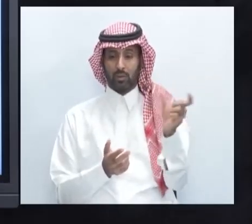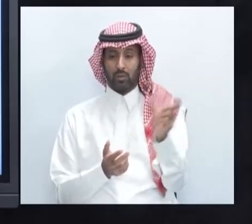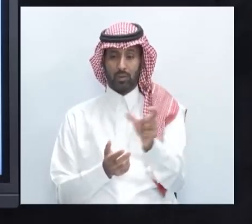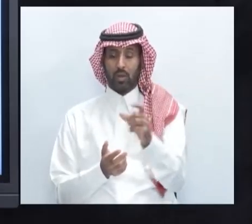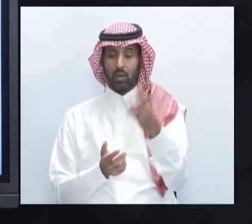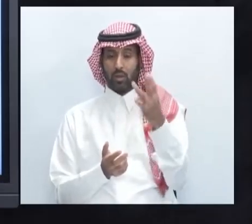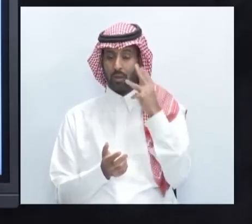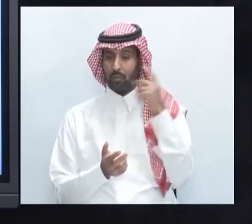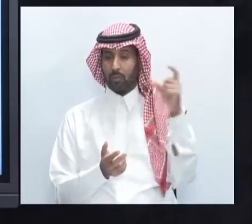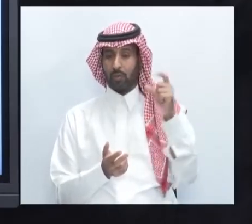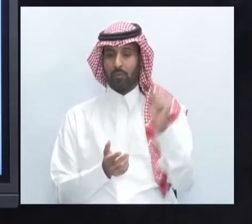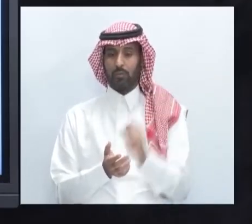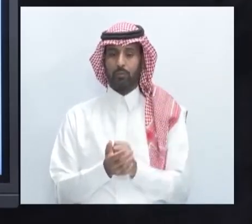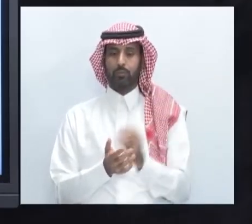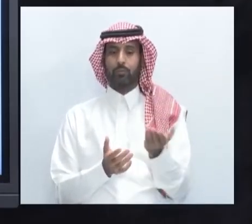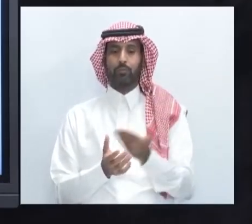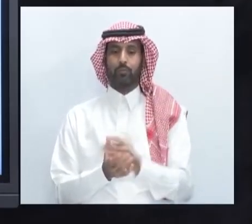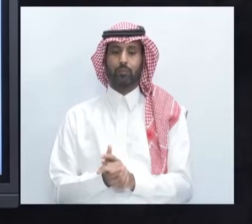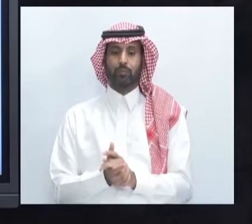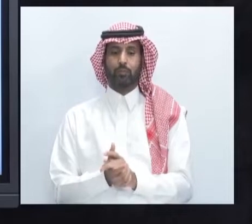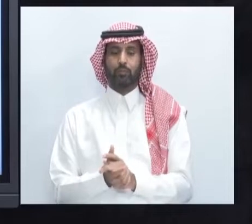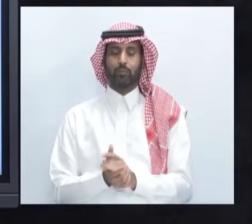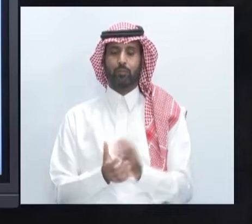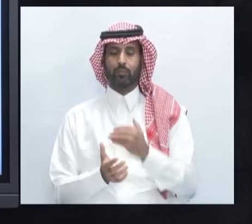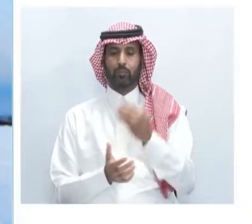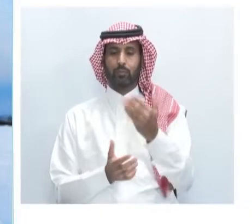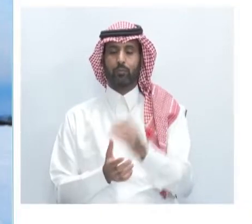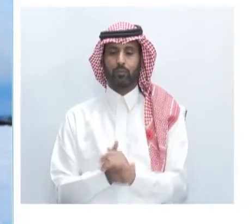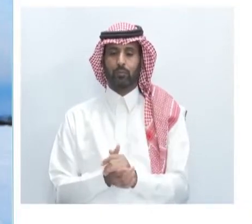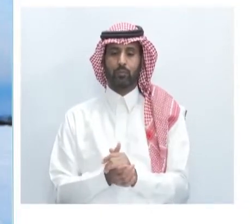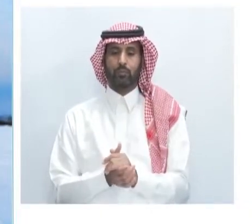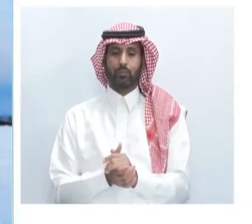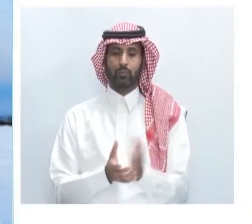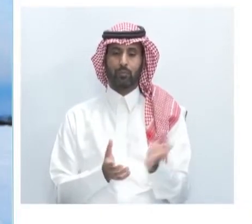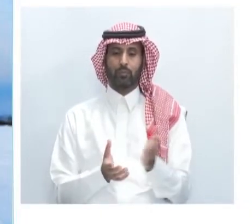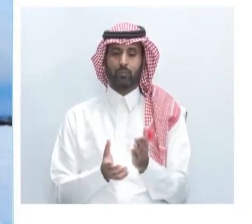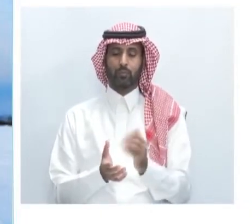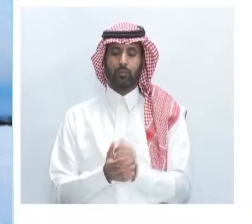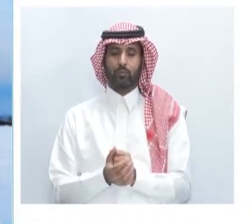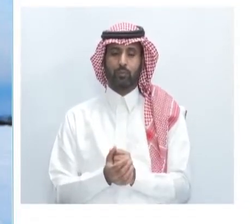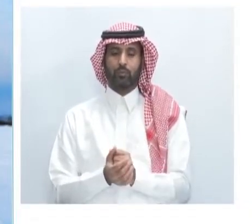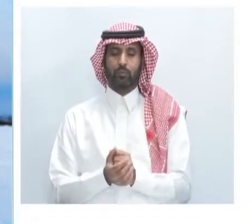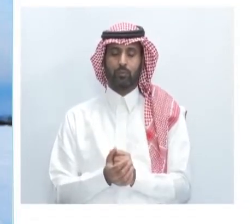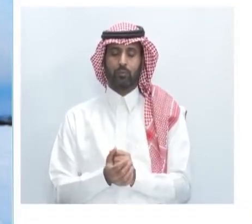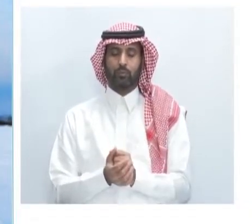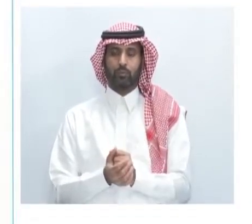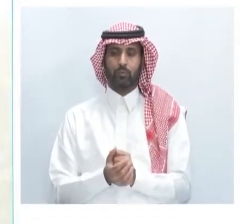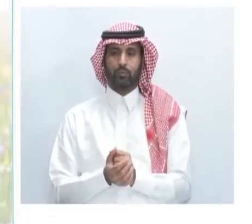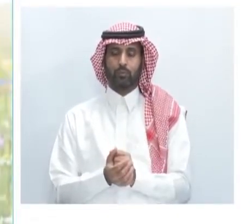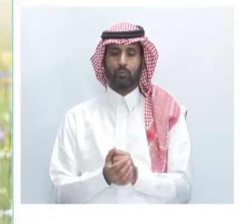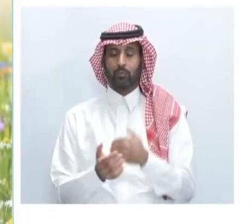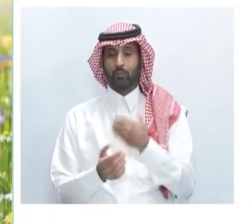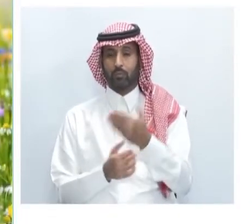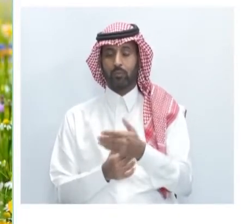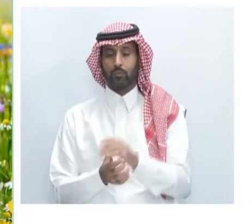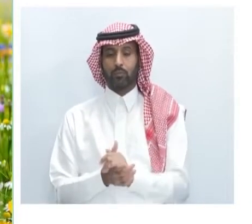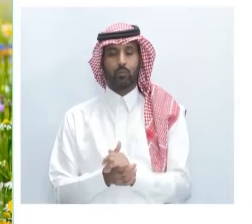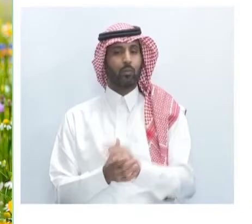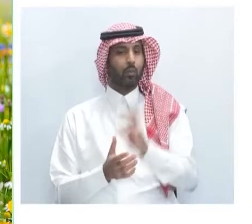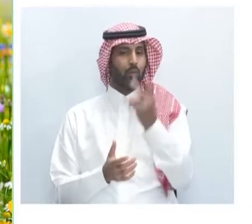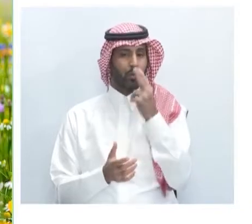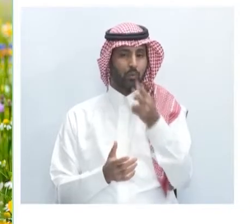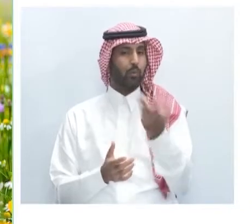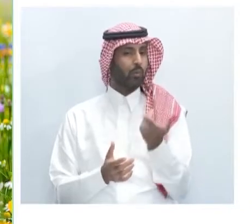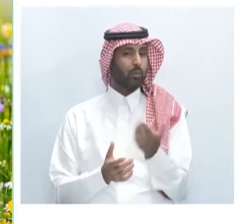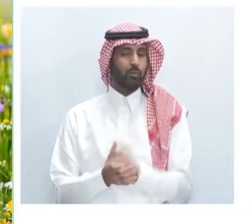it again. Getting cooler, winter is here. December, January, February. Excellent, okay. What about